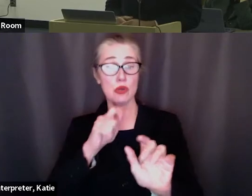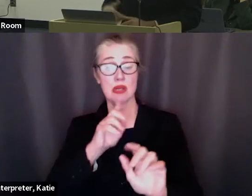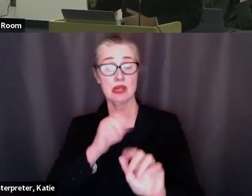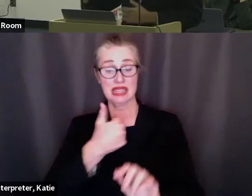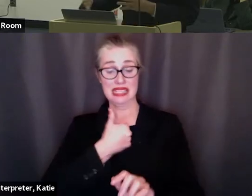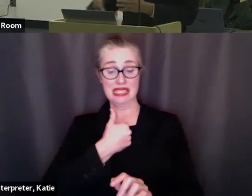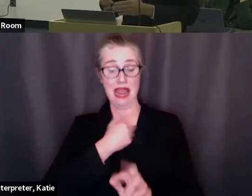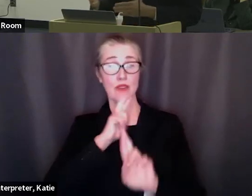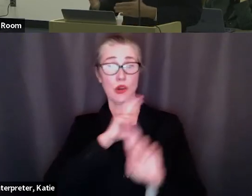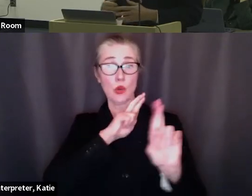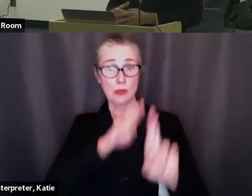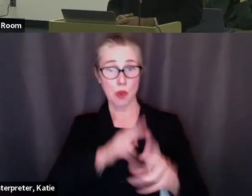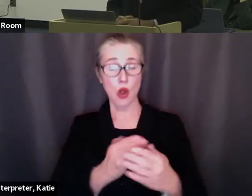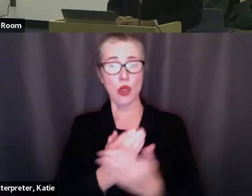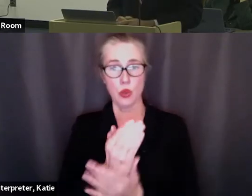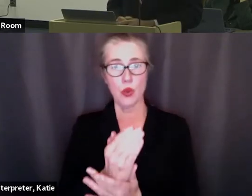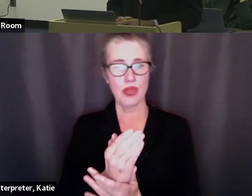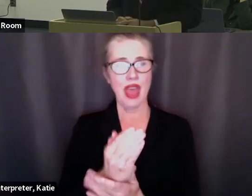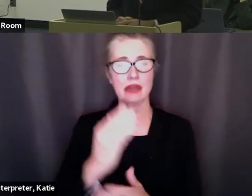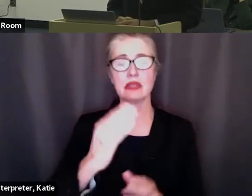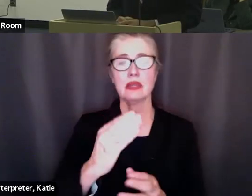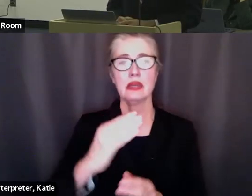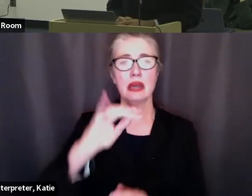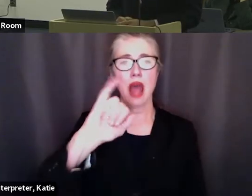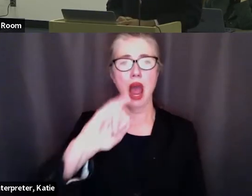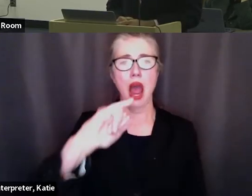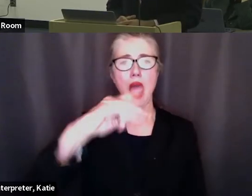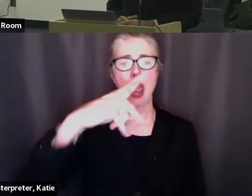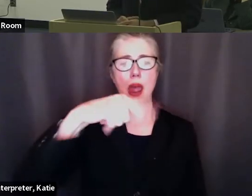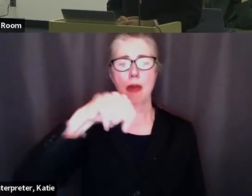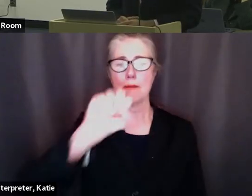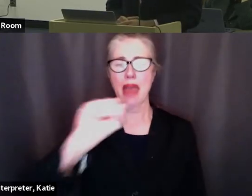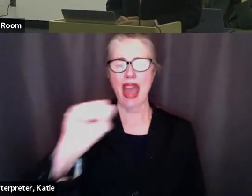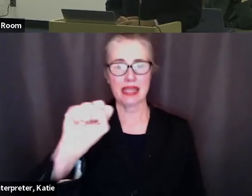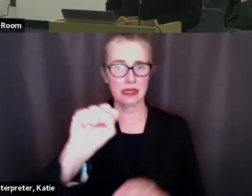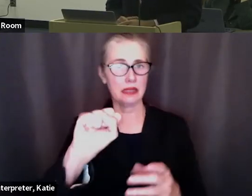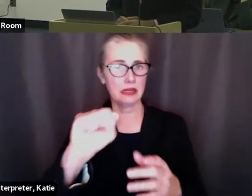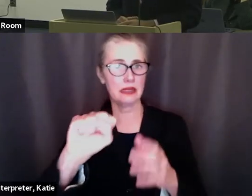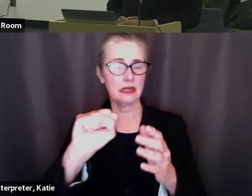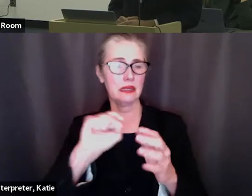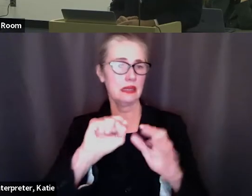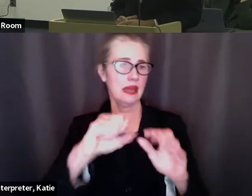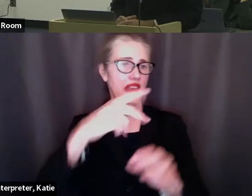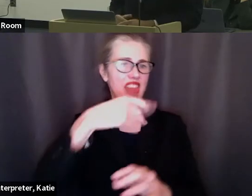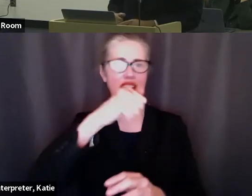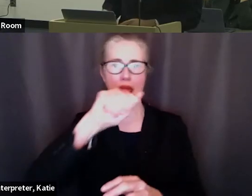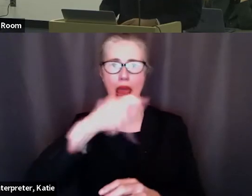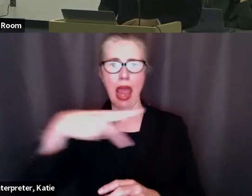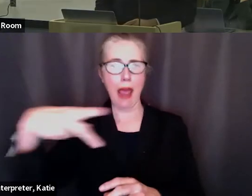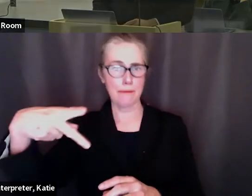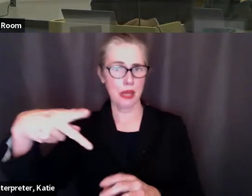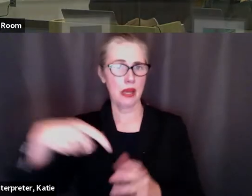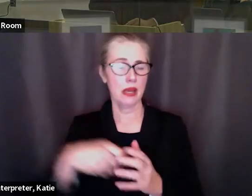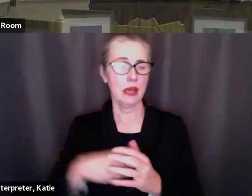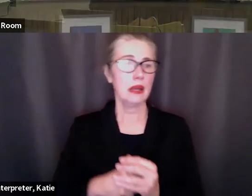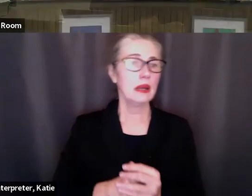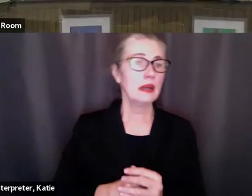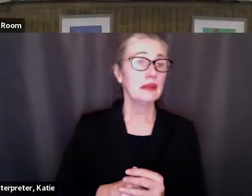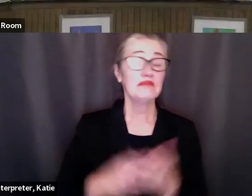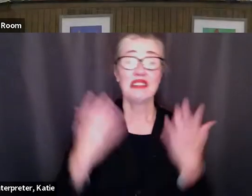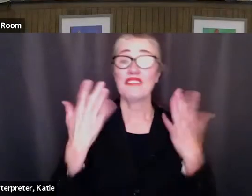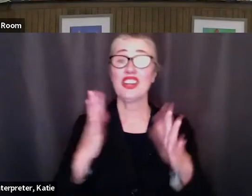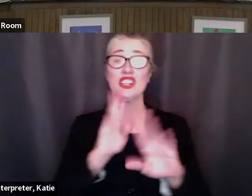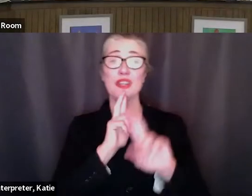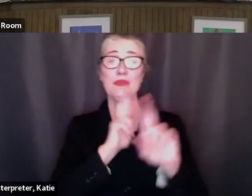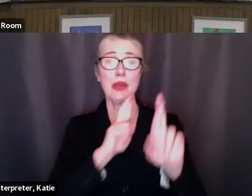way everyone can keep track of it so that's my report thank you i do want to add the the